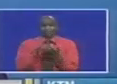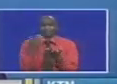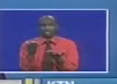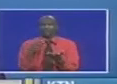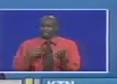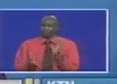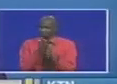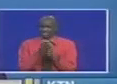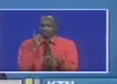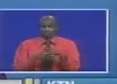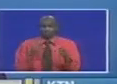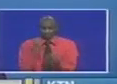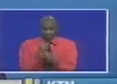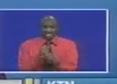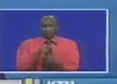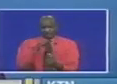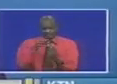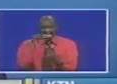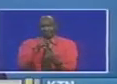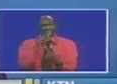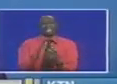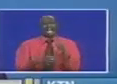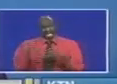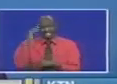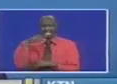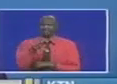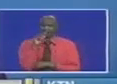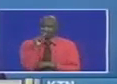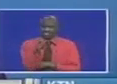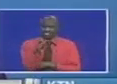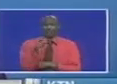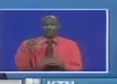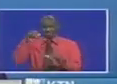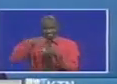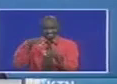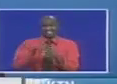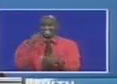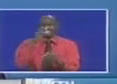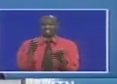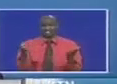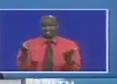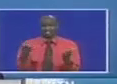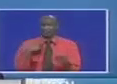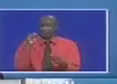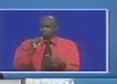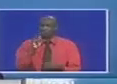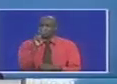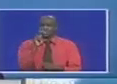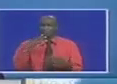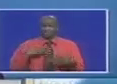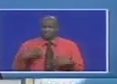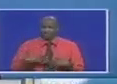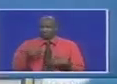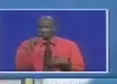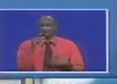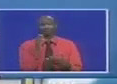up what we're doing. We need to prioritize these areas and fund them. Make sure we invest in the right things so that we can see people that